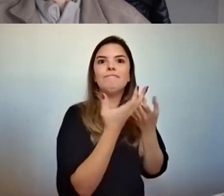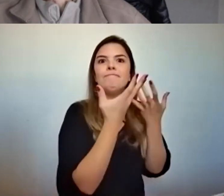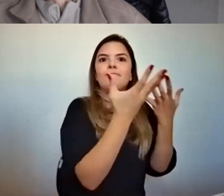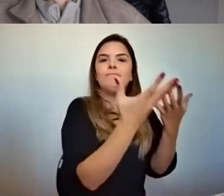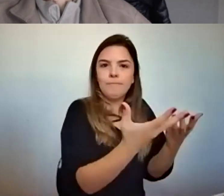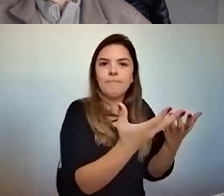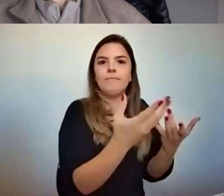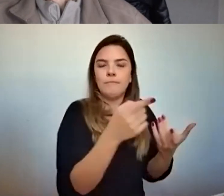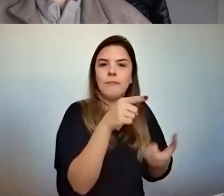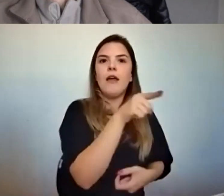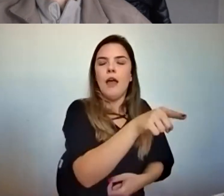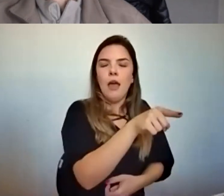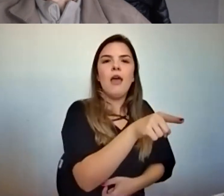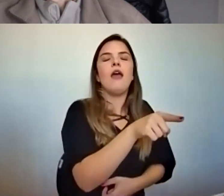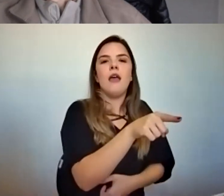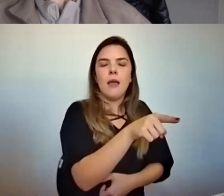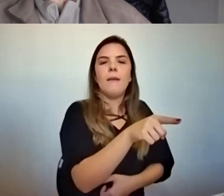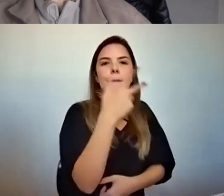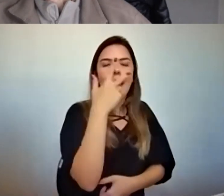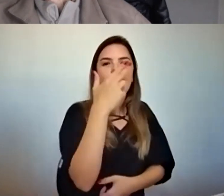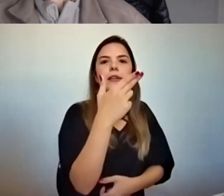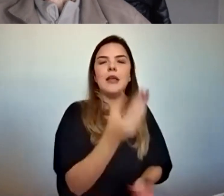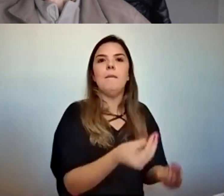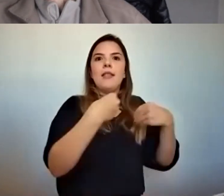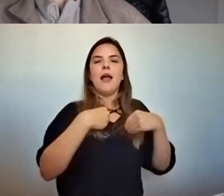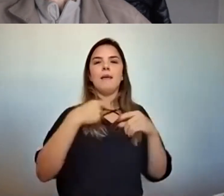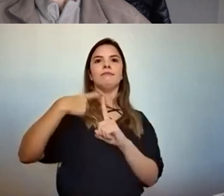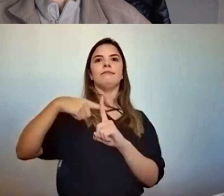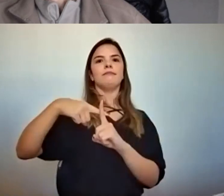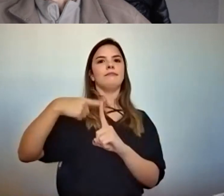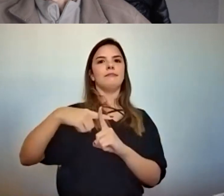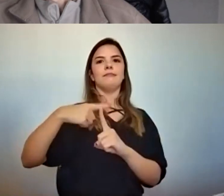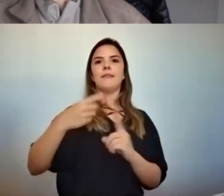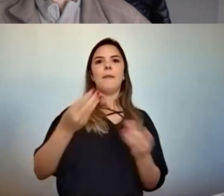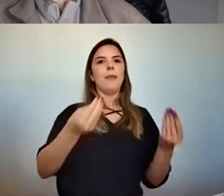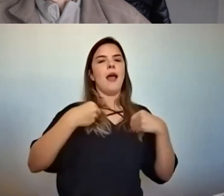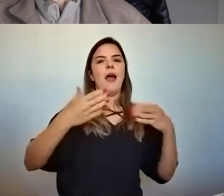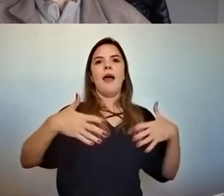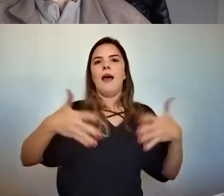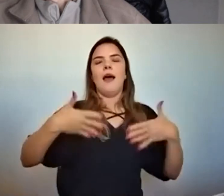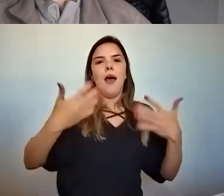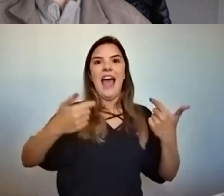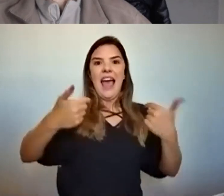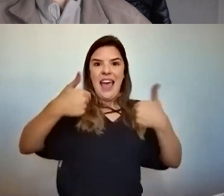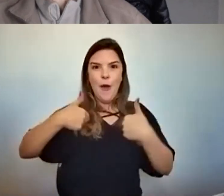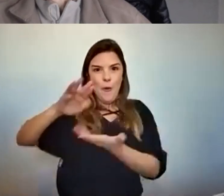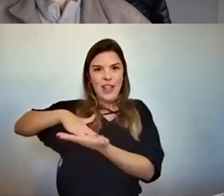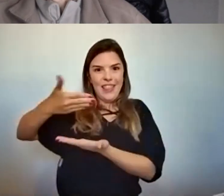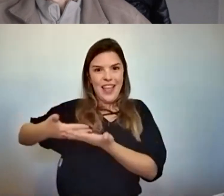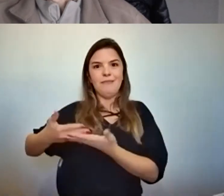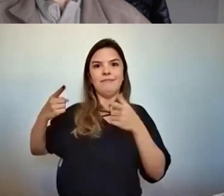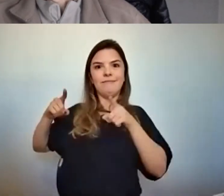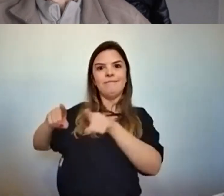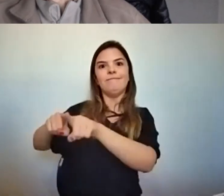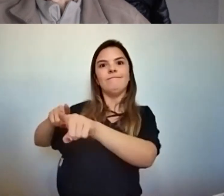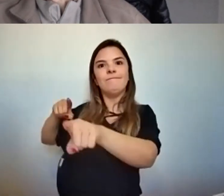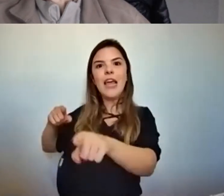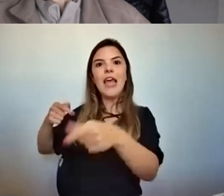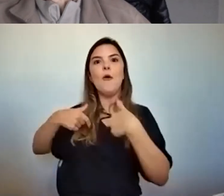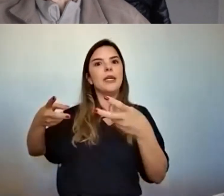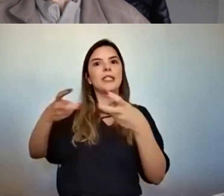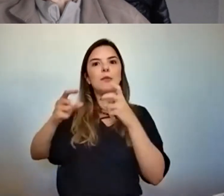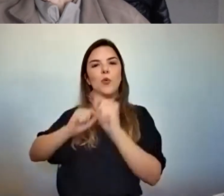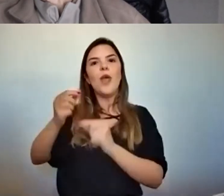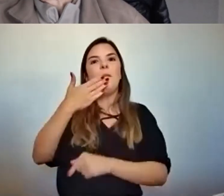gave such positive emotions that I felt that my consecutive was far better. It